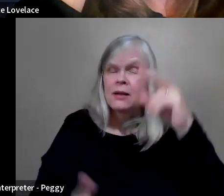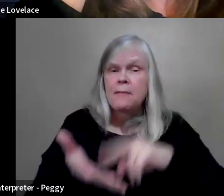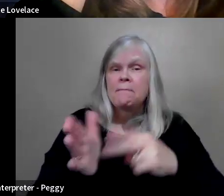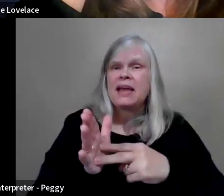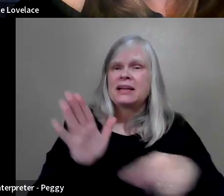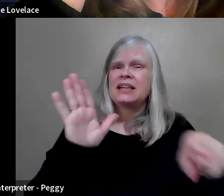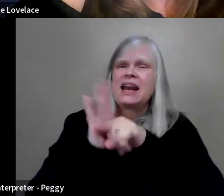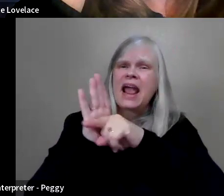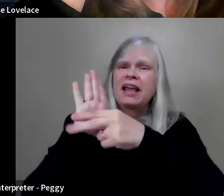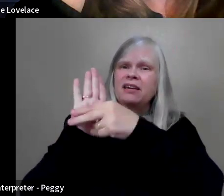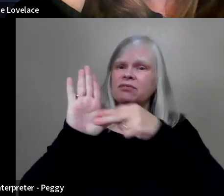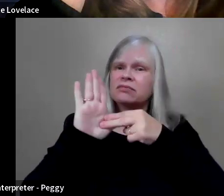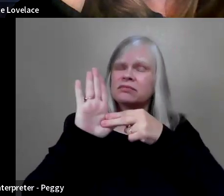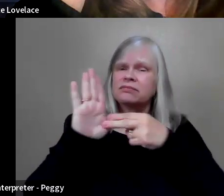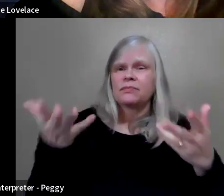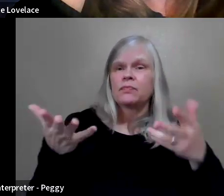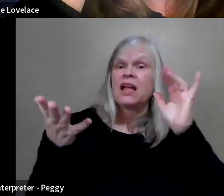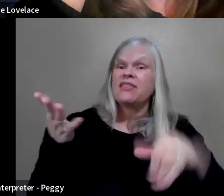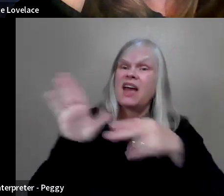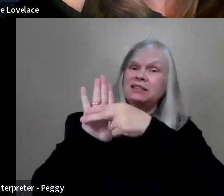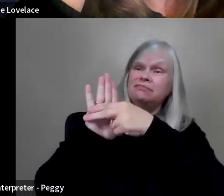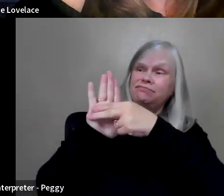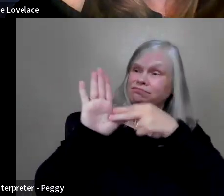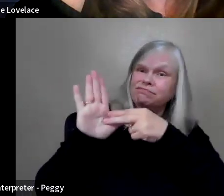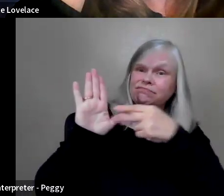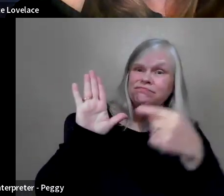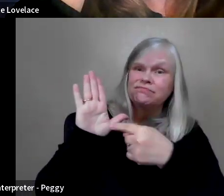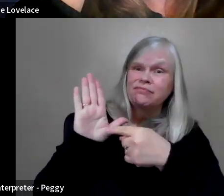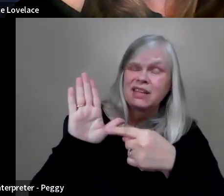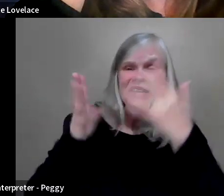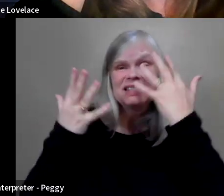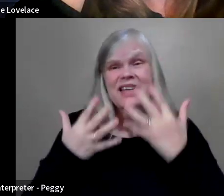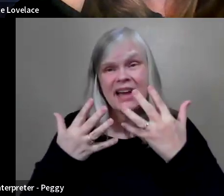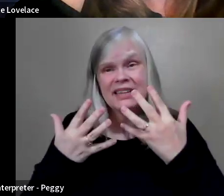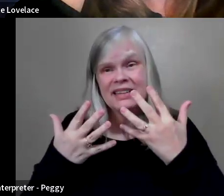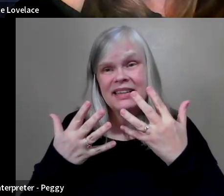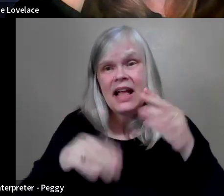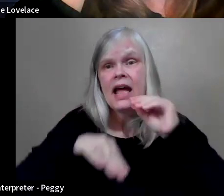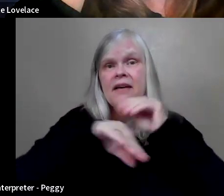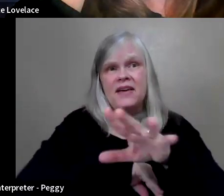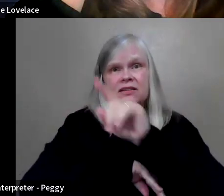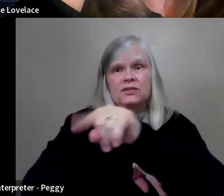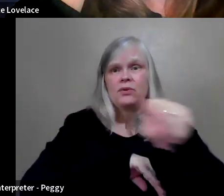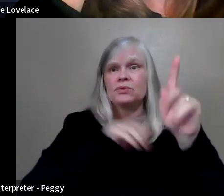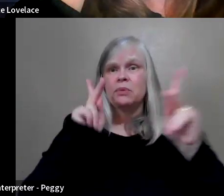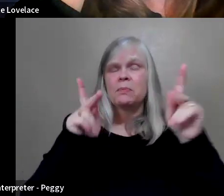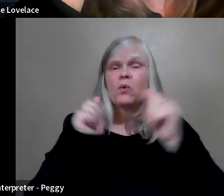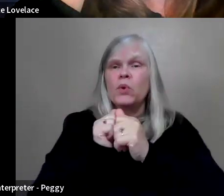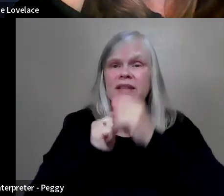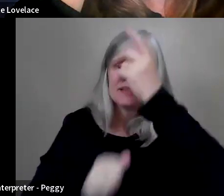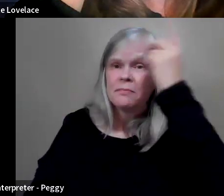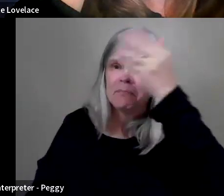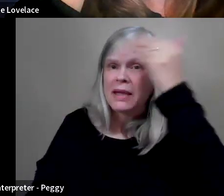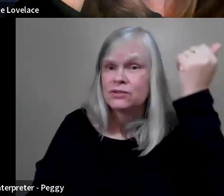stigma. And that stigma, unfortunately, affects those individuals with dementia and their